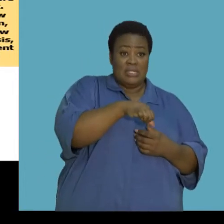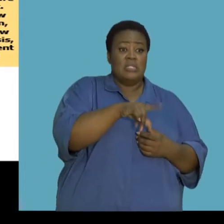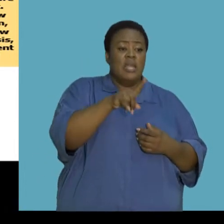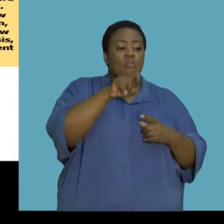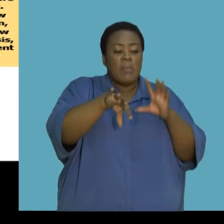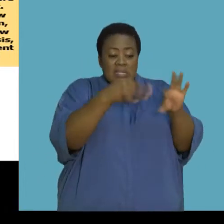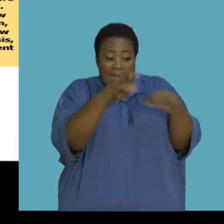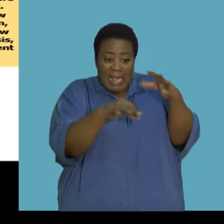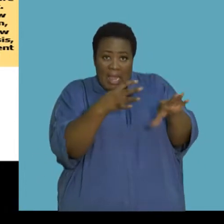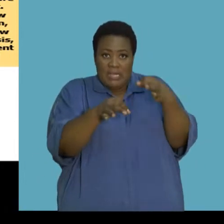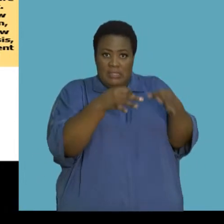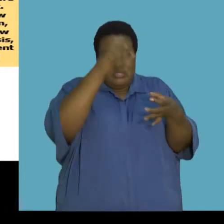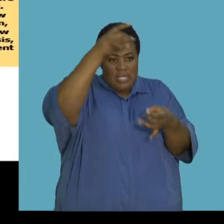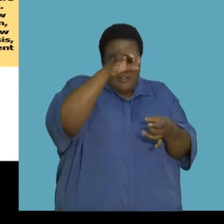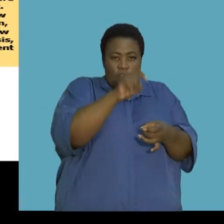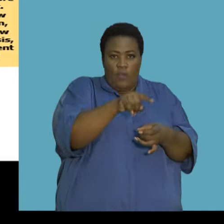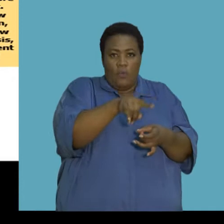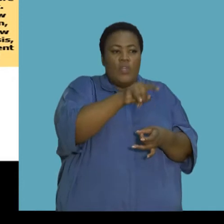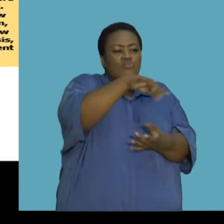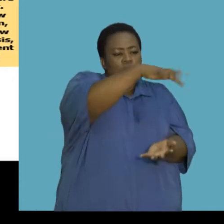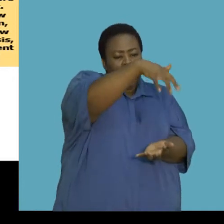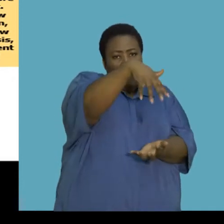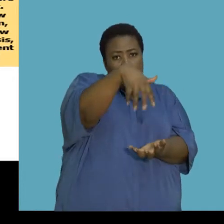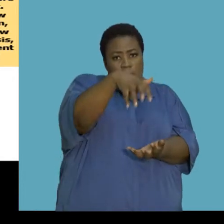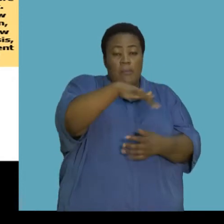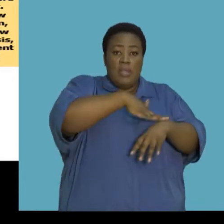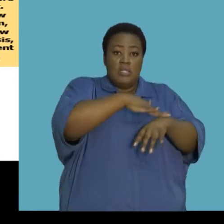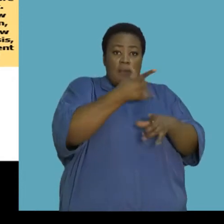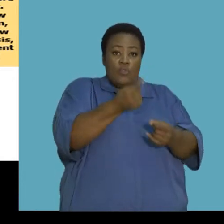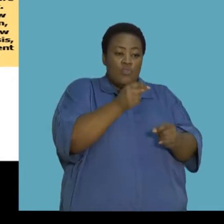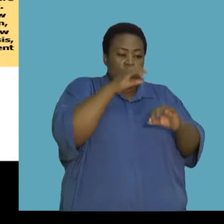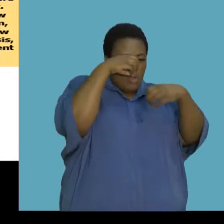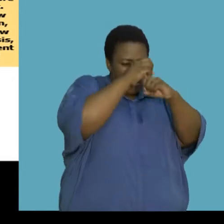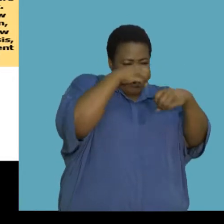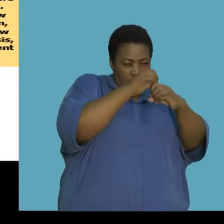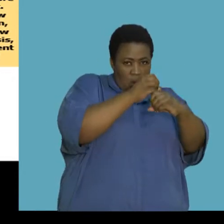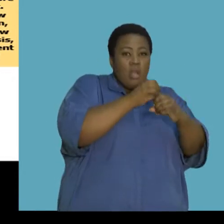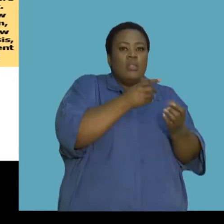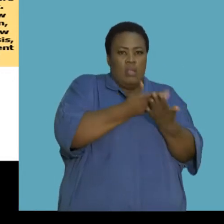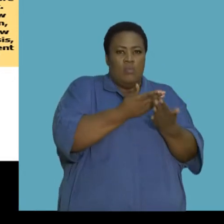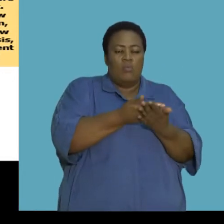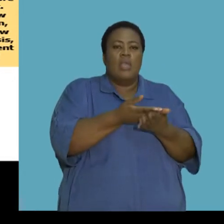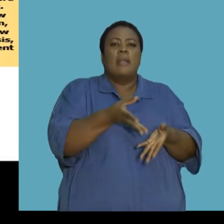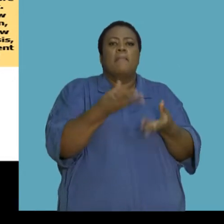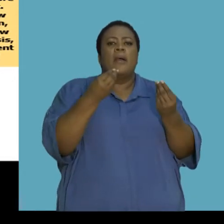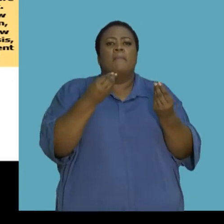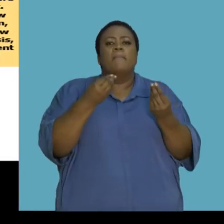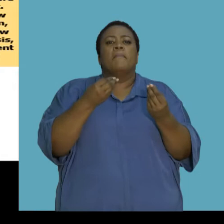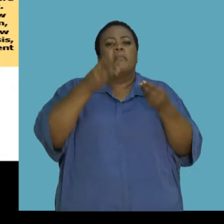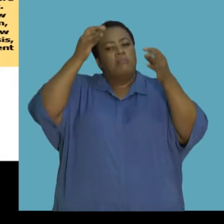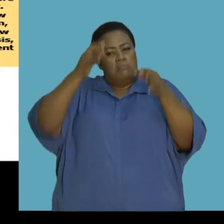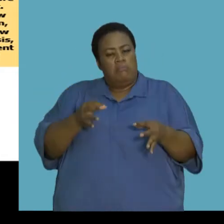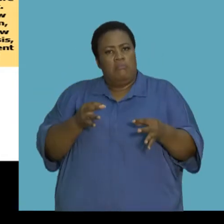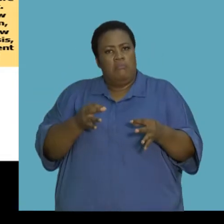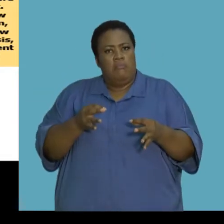data. And we've got to use the data that we've generated from that experiment to draw a conclusion.